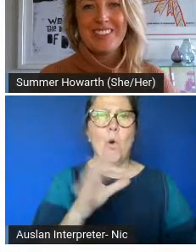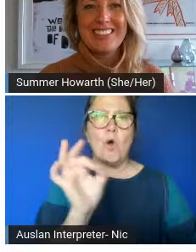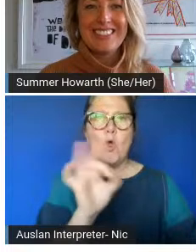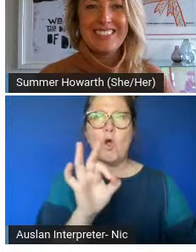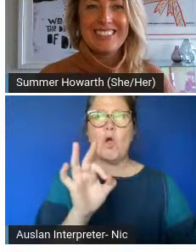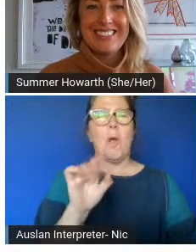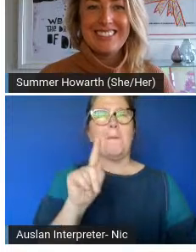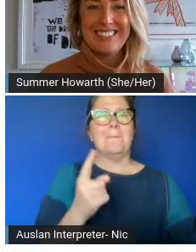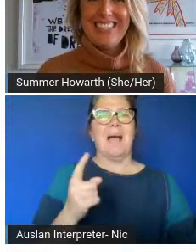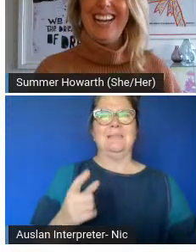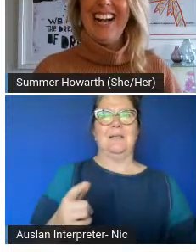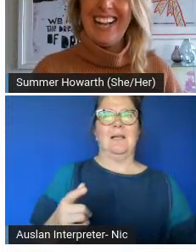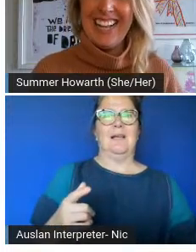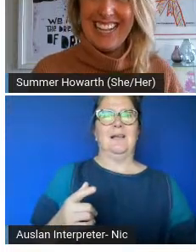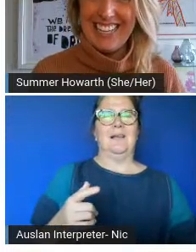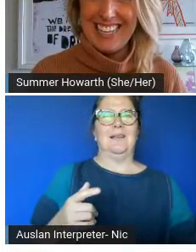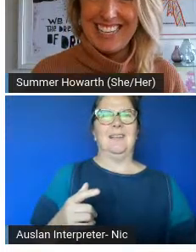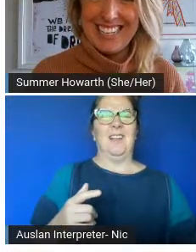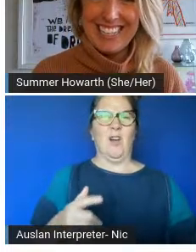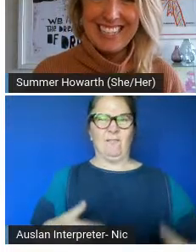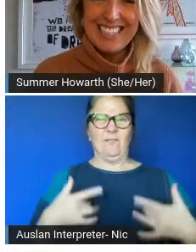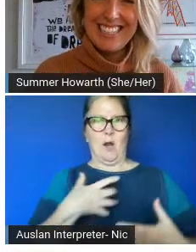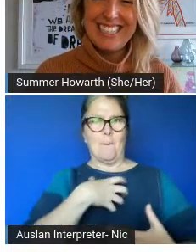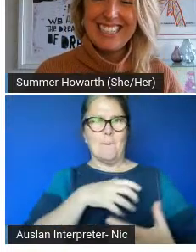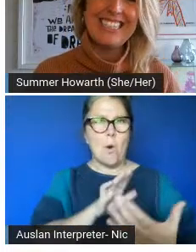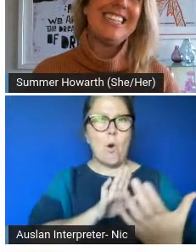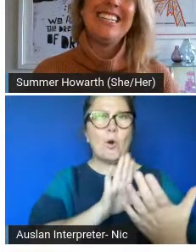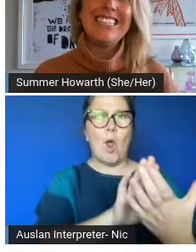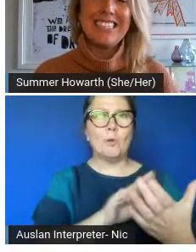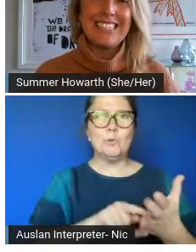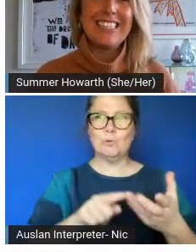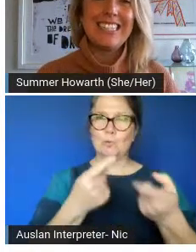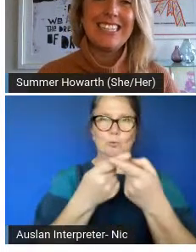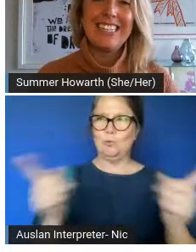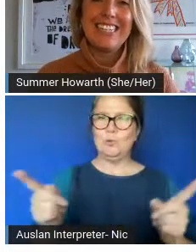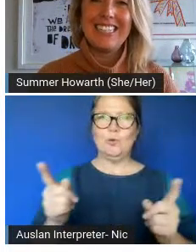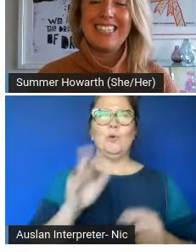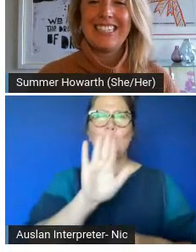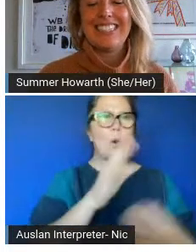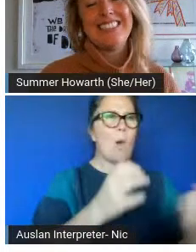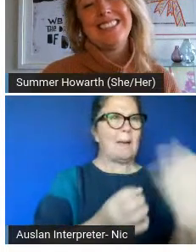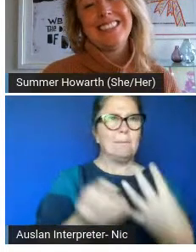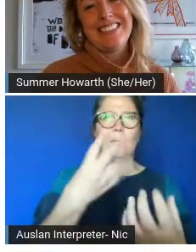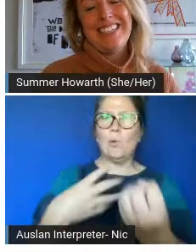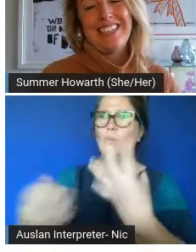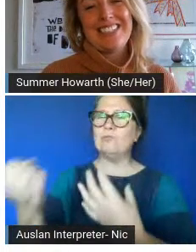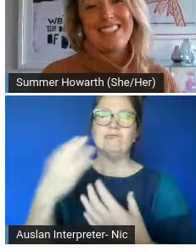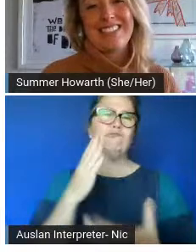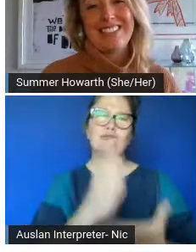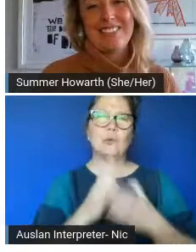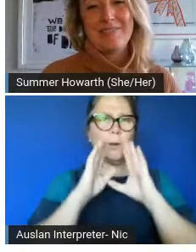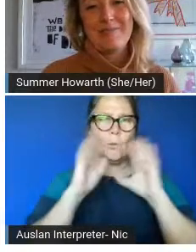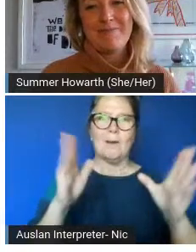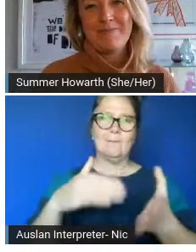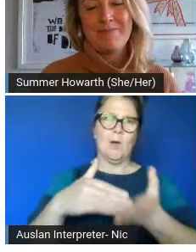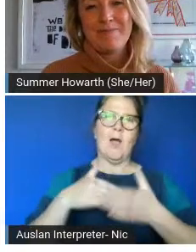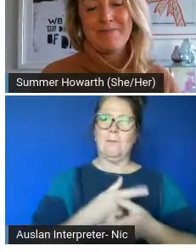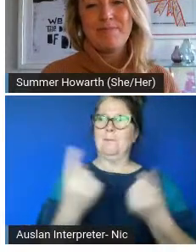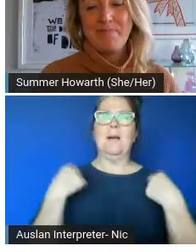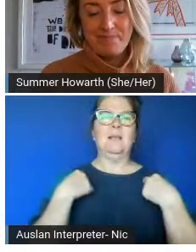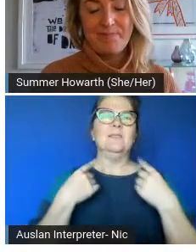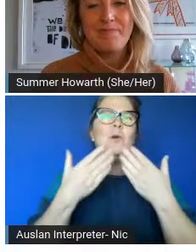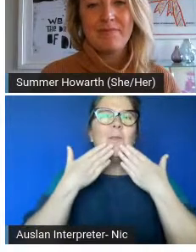feel closer to you, and that we feel that your input has been so wonderful. So please make sure you fill in that